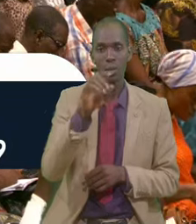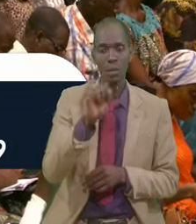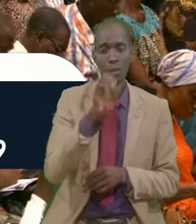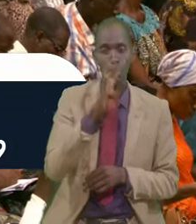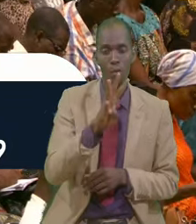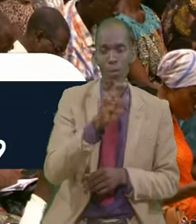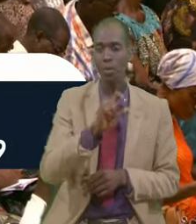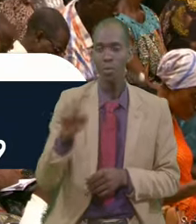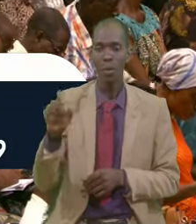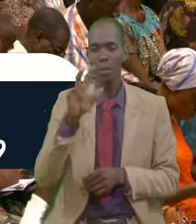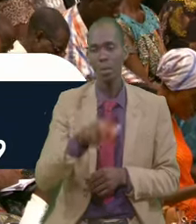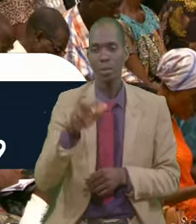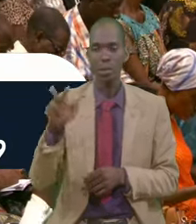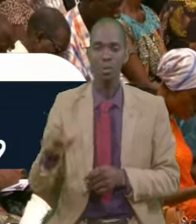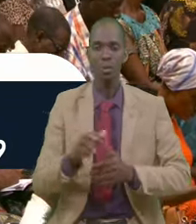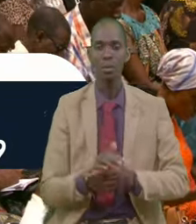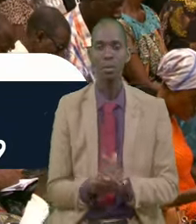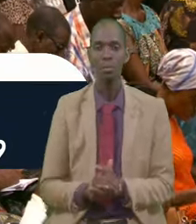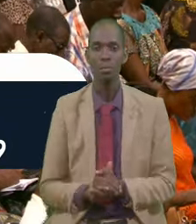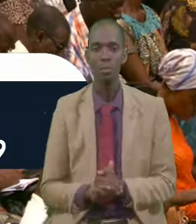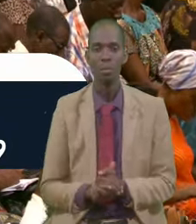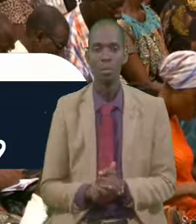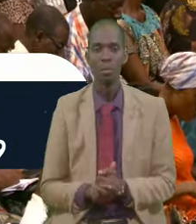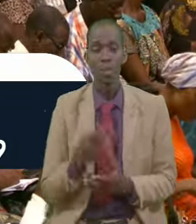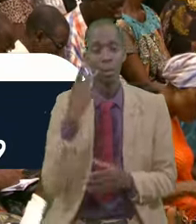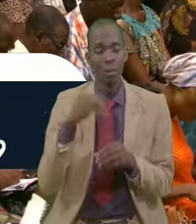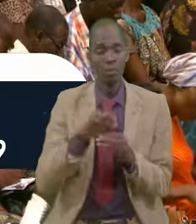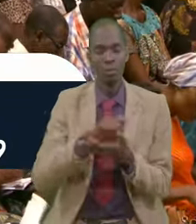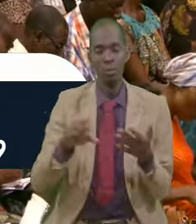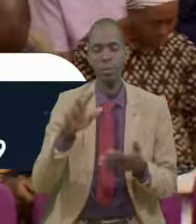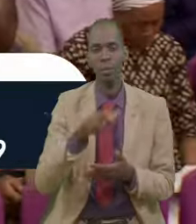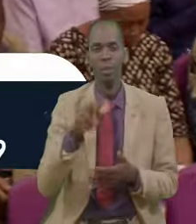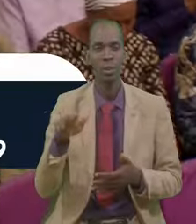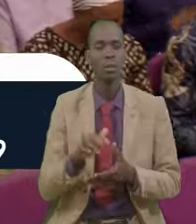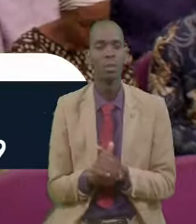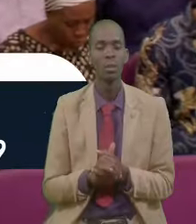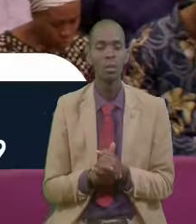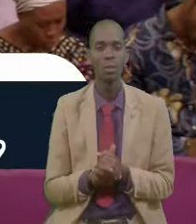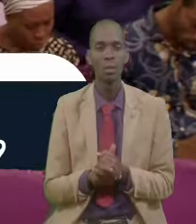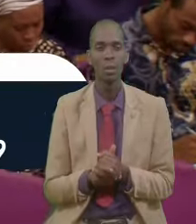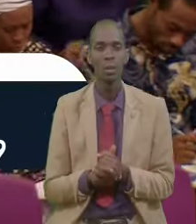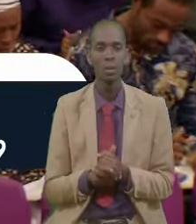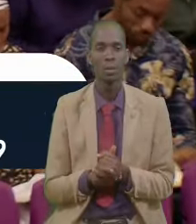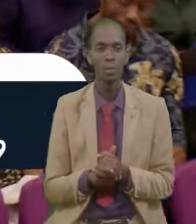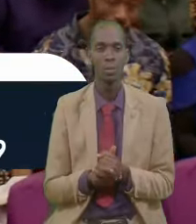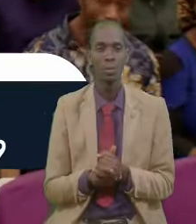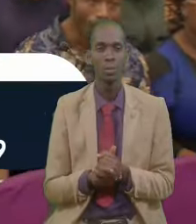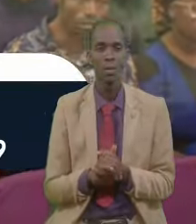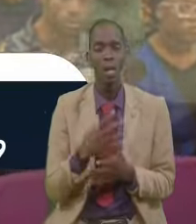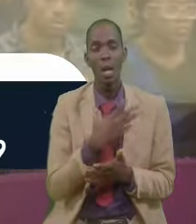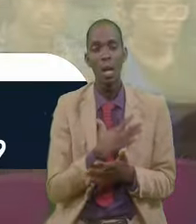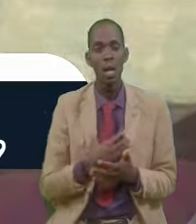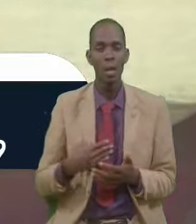chapter 4. And we're reading from verse 33. Look at verse 33. It says in verse 33.